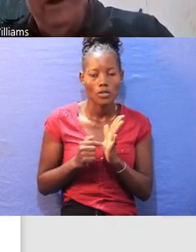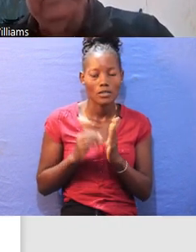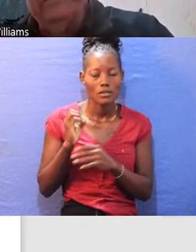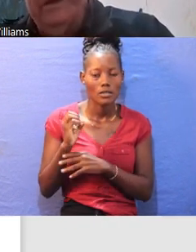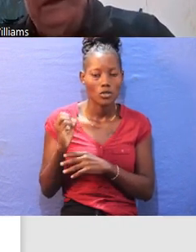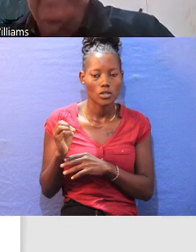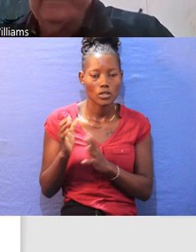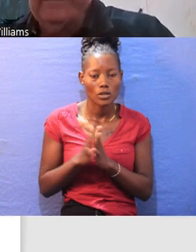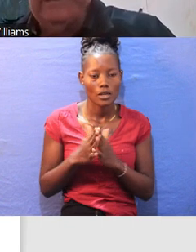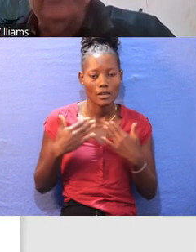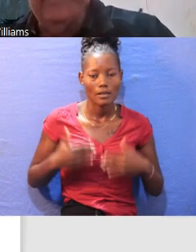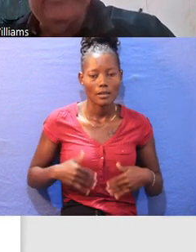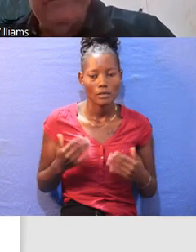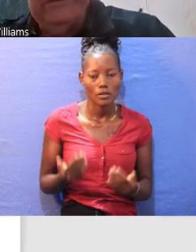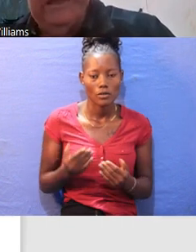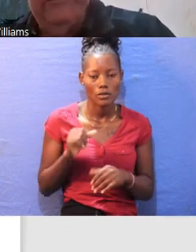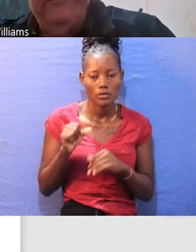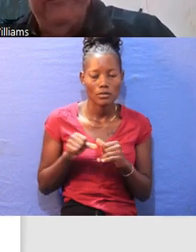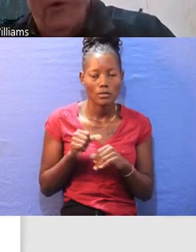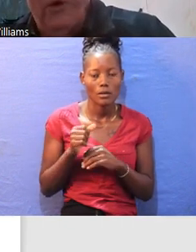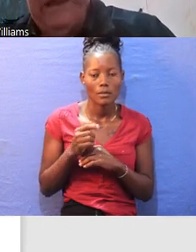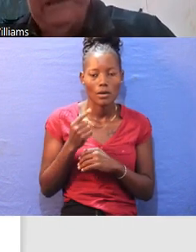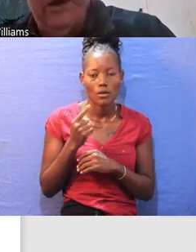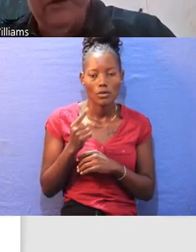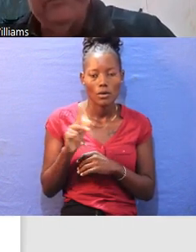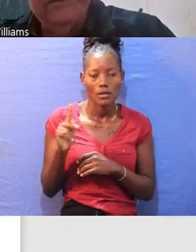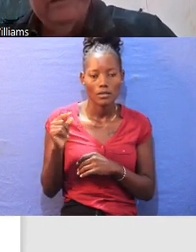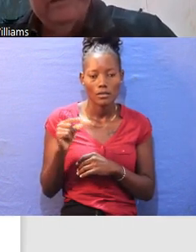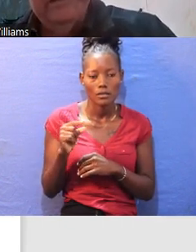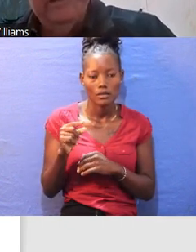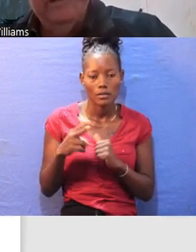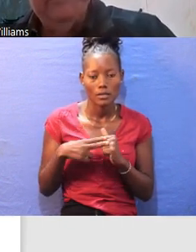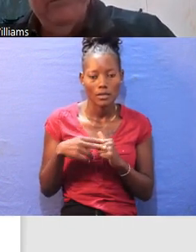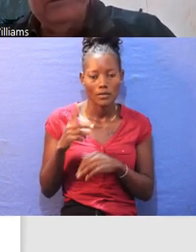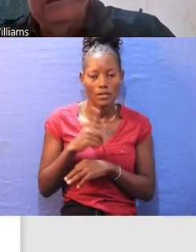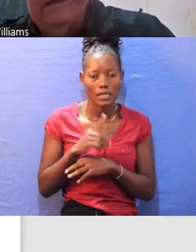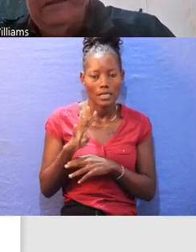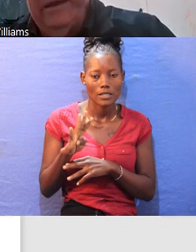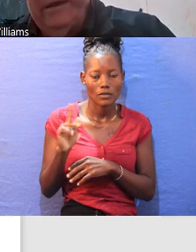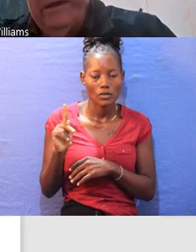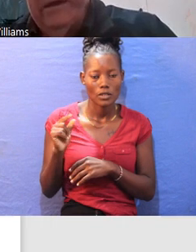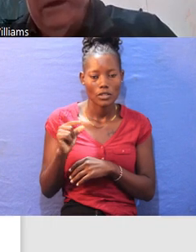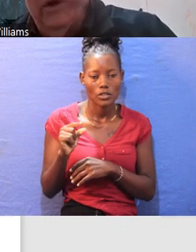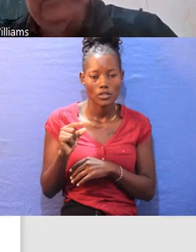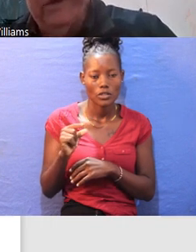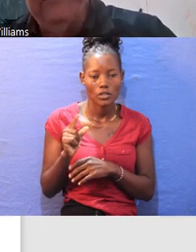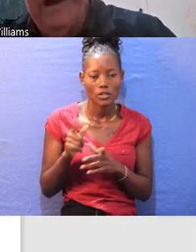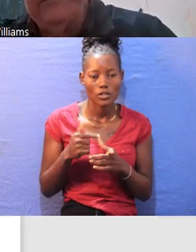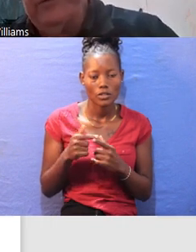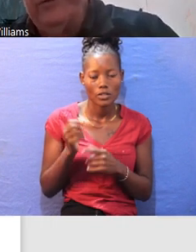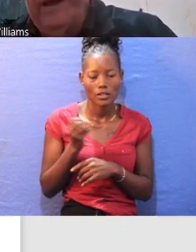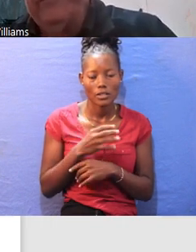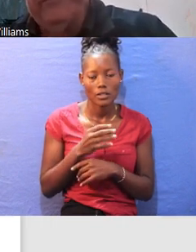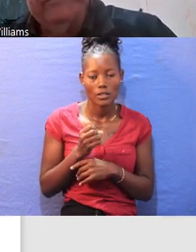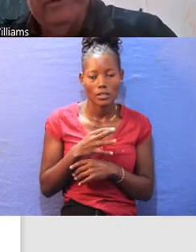about in kilos, about 74 kilos. He power cleaned 125